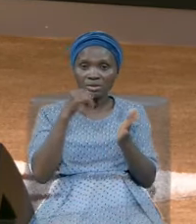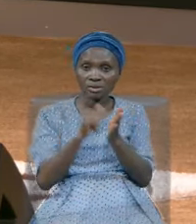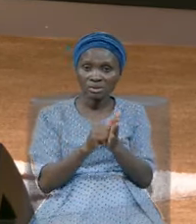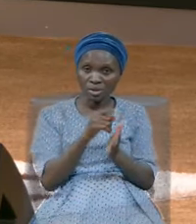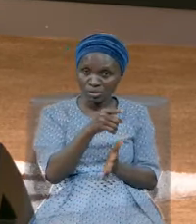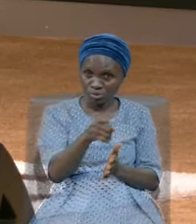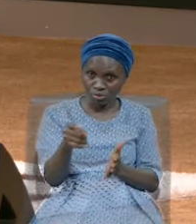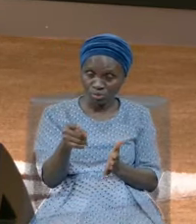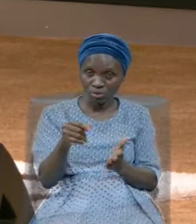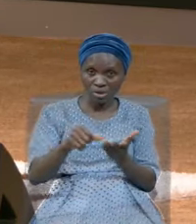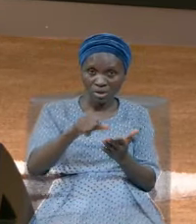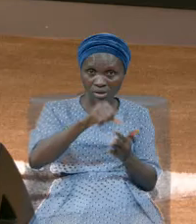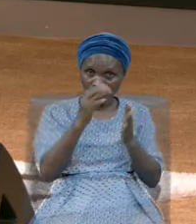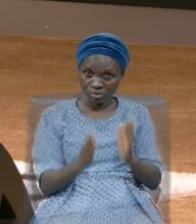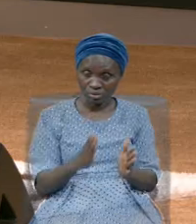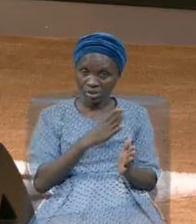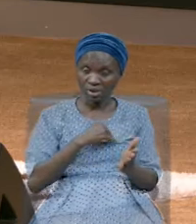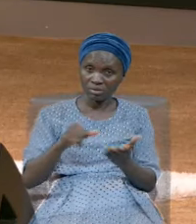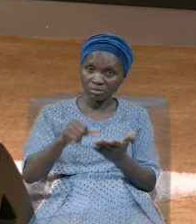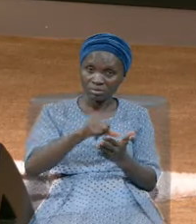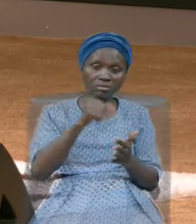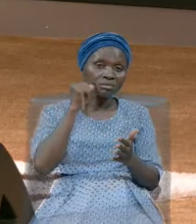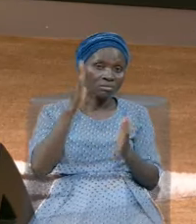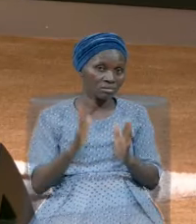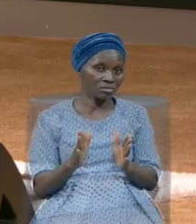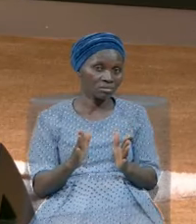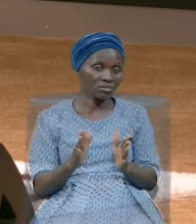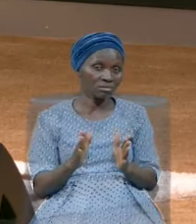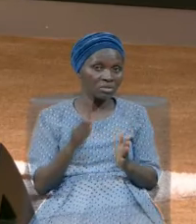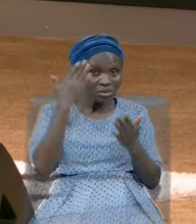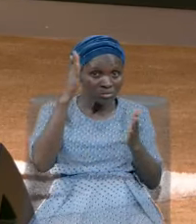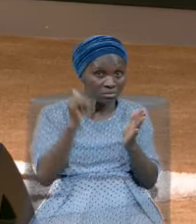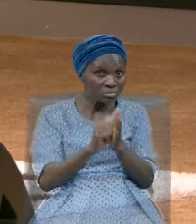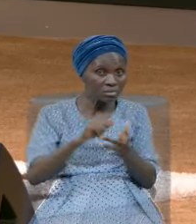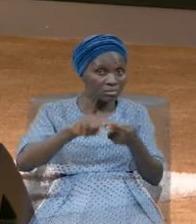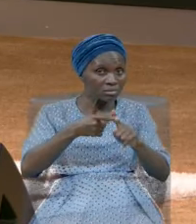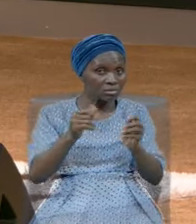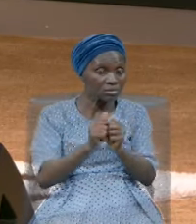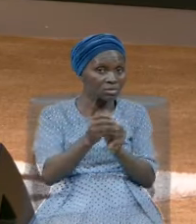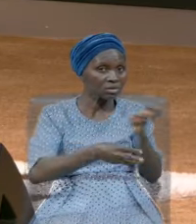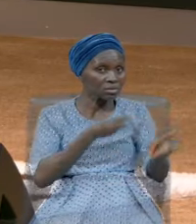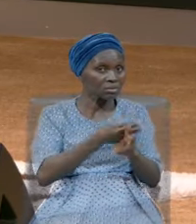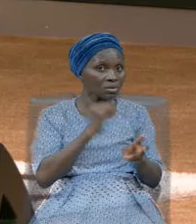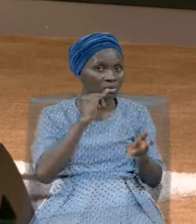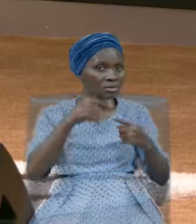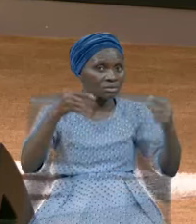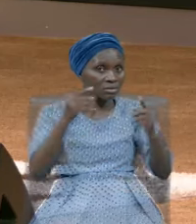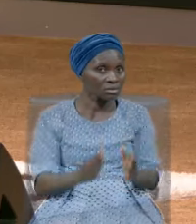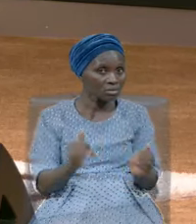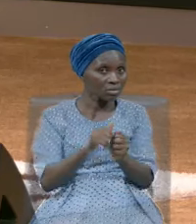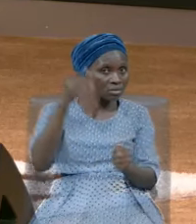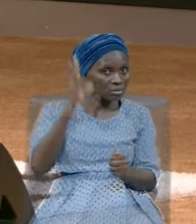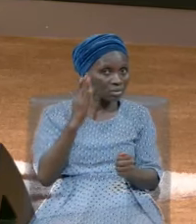ye not that the friendship of the world is enmity with